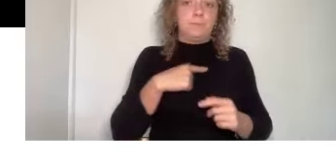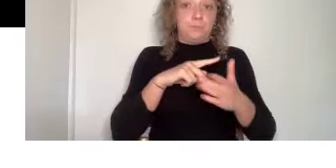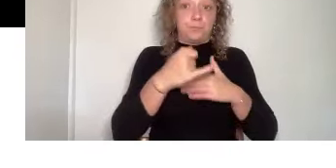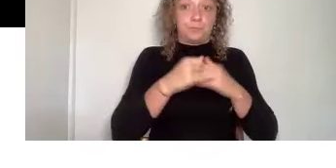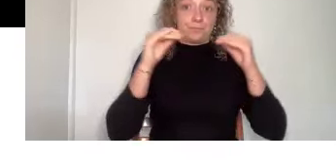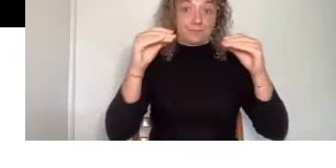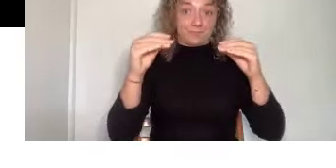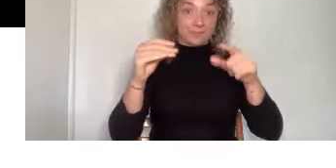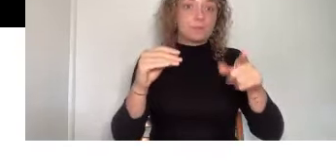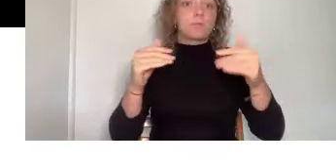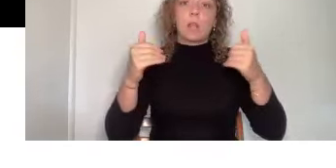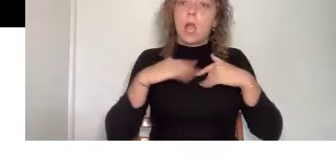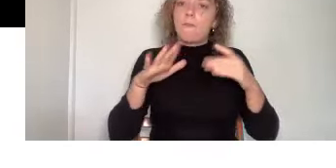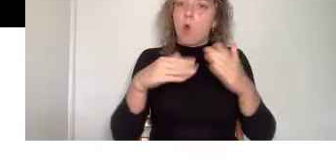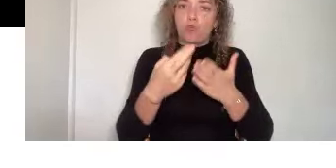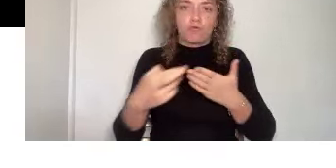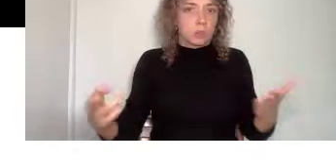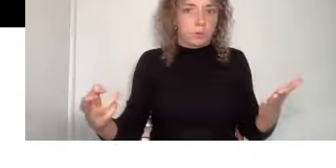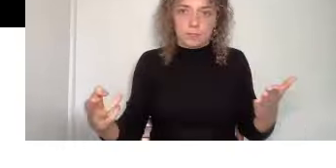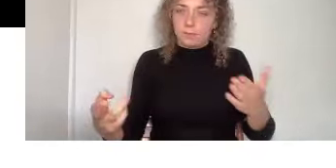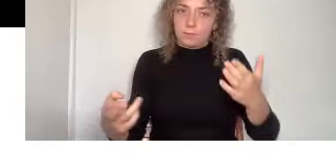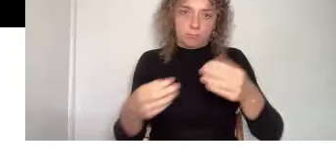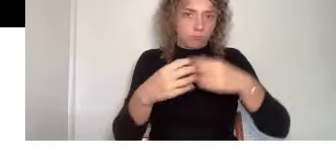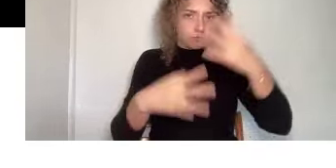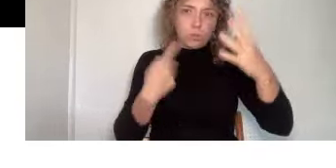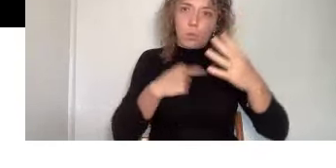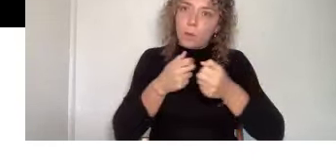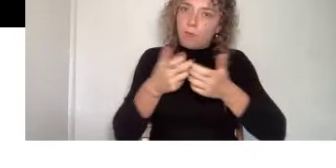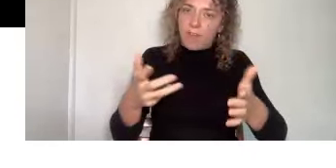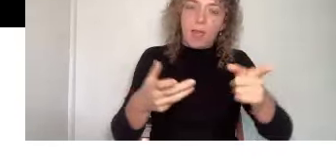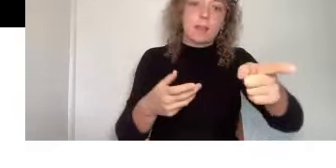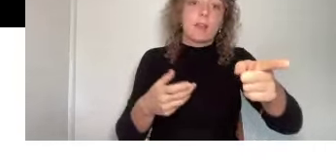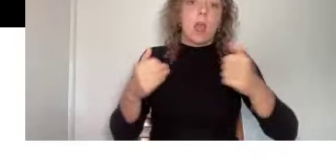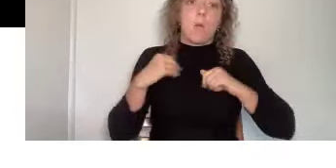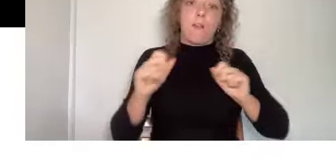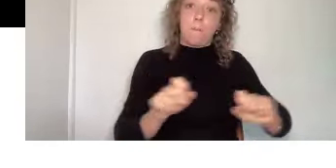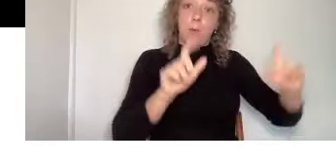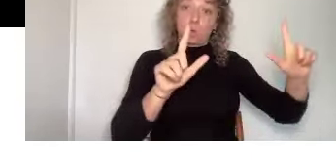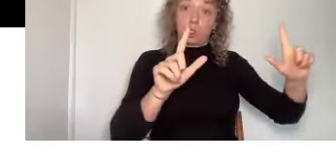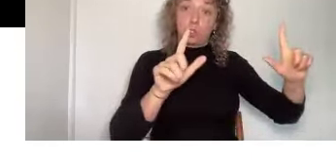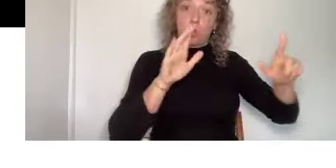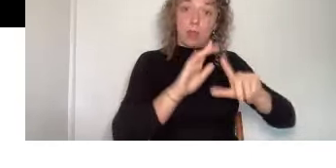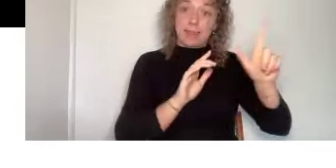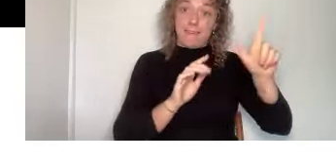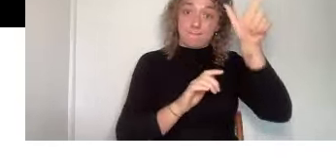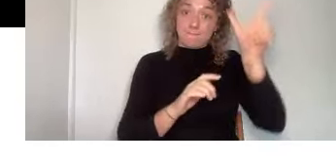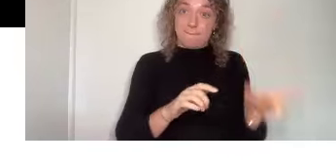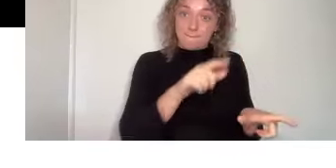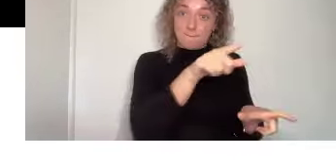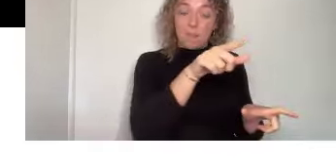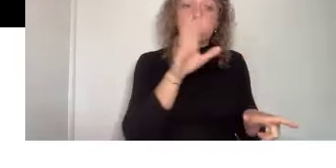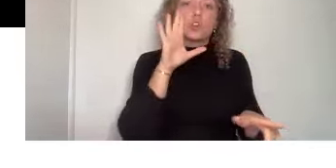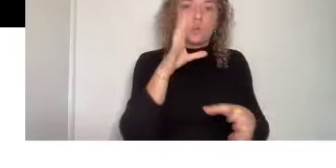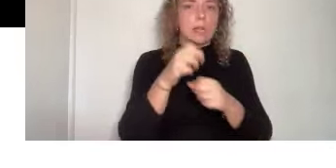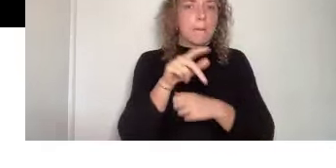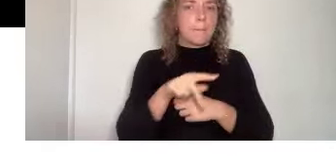you with all of the resources that we have and provide. We have this poster on the left side. Remember, you will get this